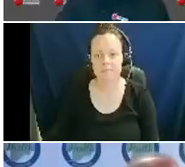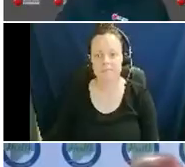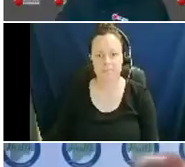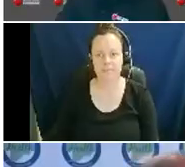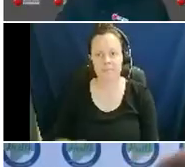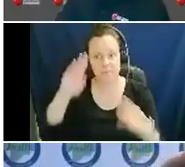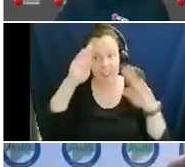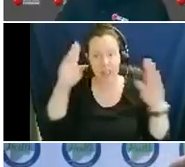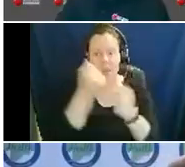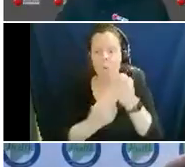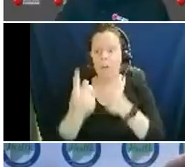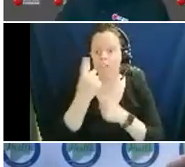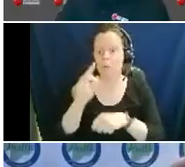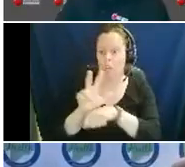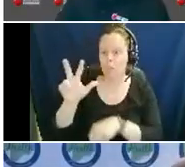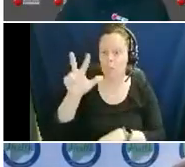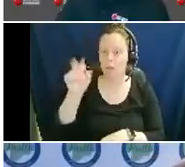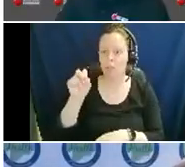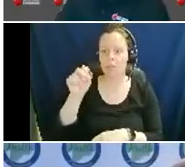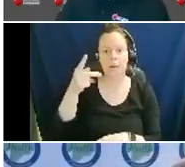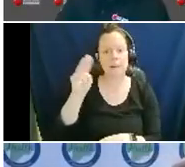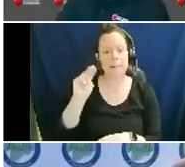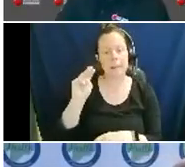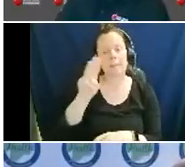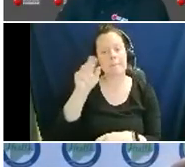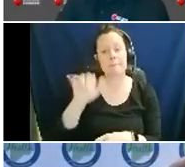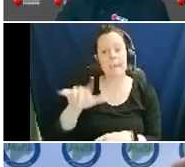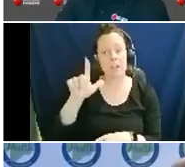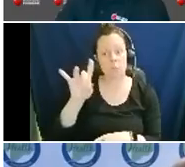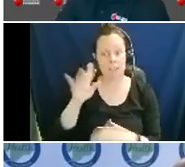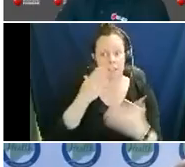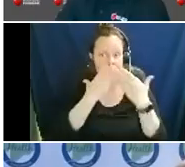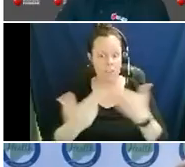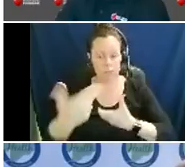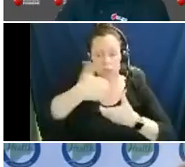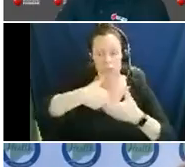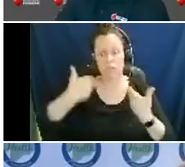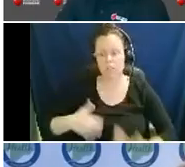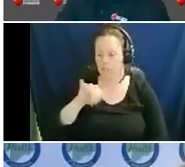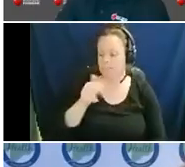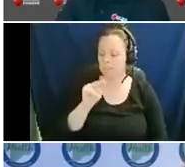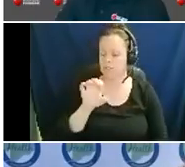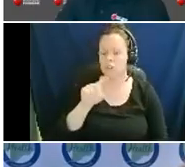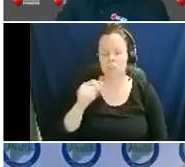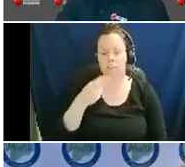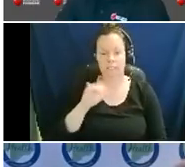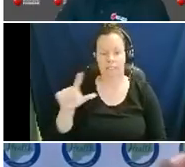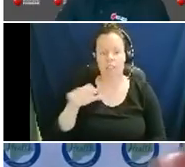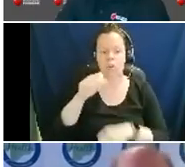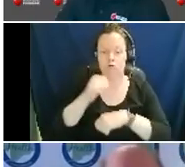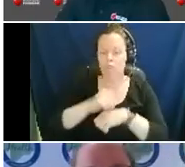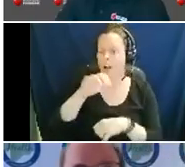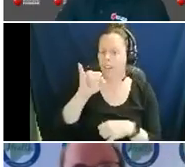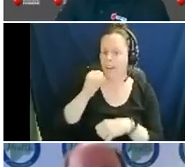6:30 p.m. on May 28th. Thank you for joining us. This is Janet Hill at the Rock Island County Health Department. Today we have